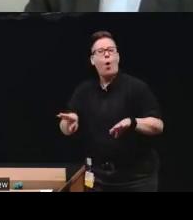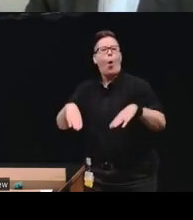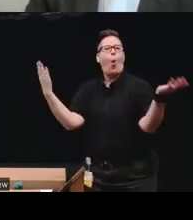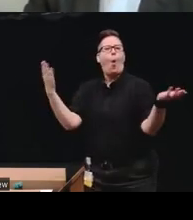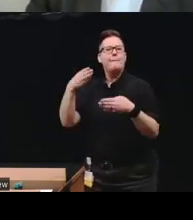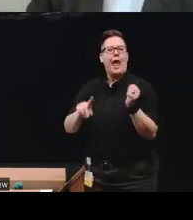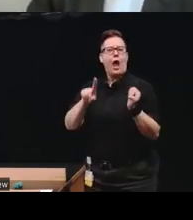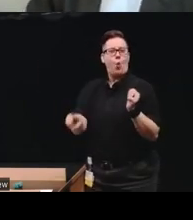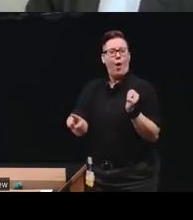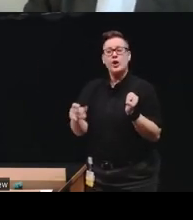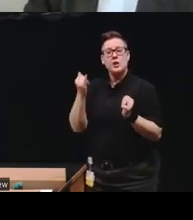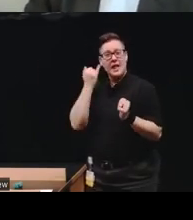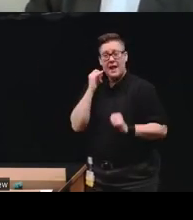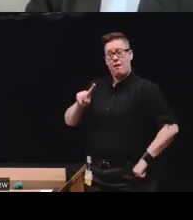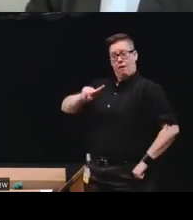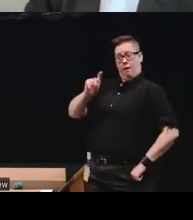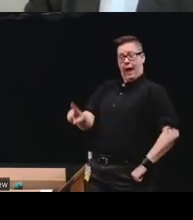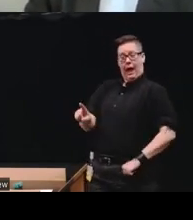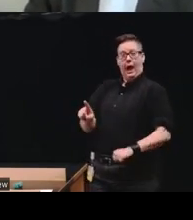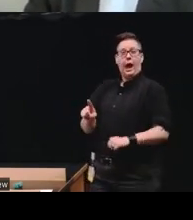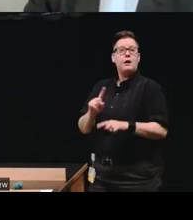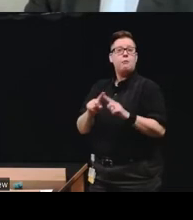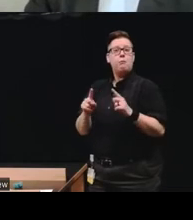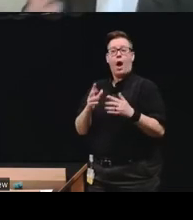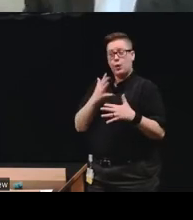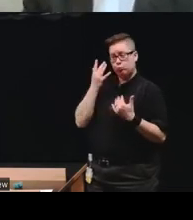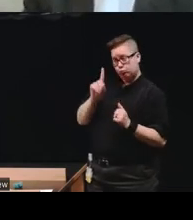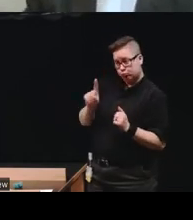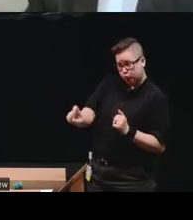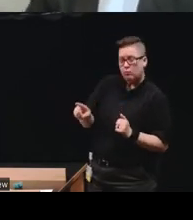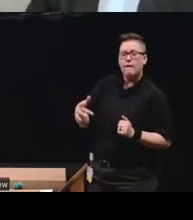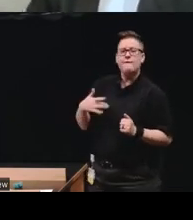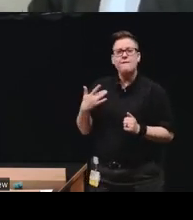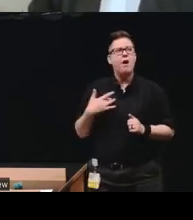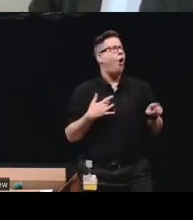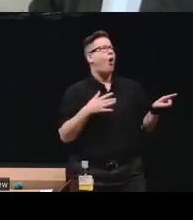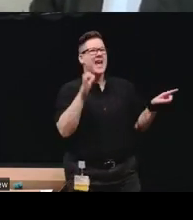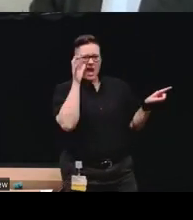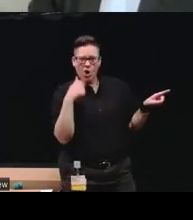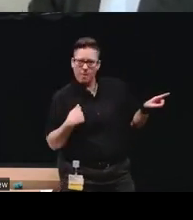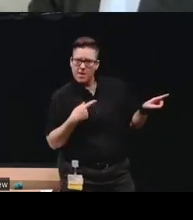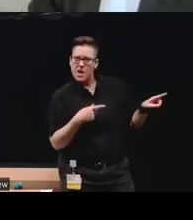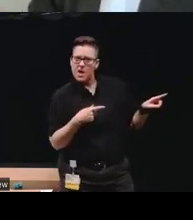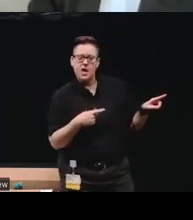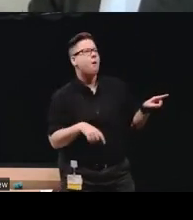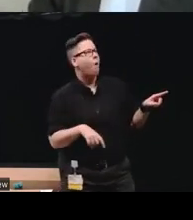if delivered in a certain way, can really help the patient feel heard help the patient